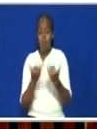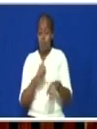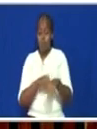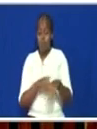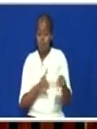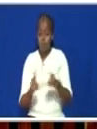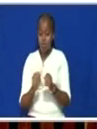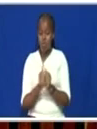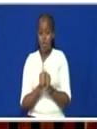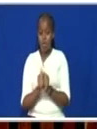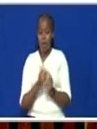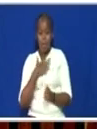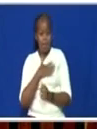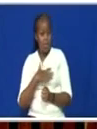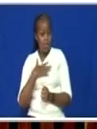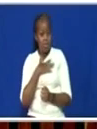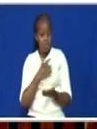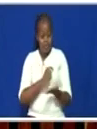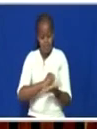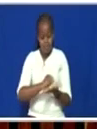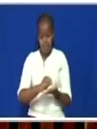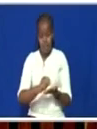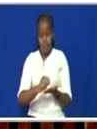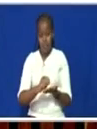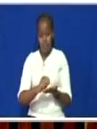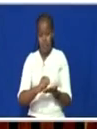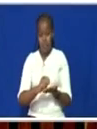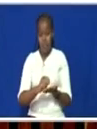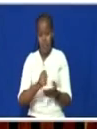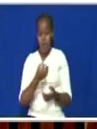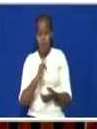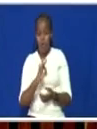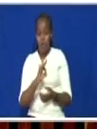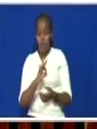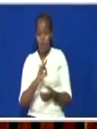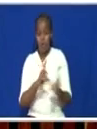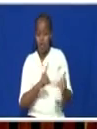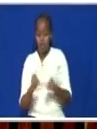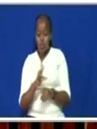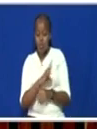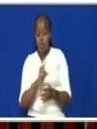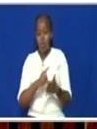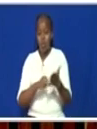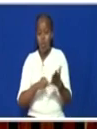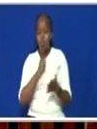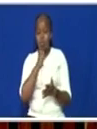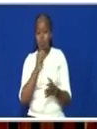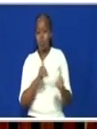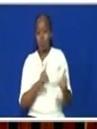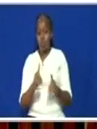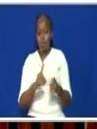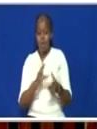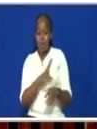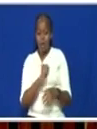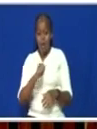together, kindly take notes or take note of the do's and don'ts in every question and other things that I'm